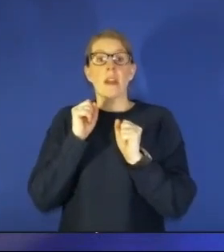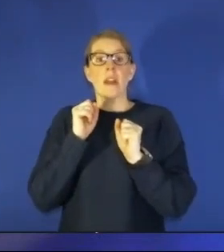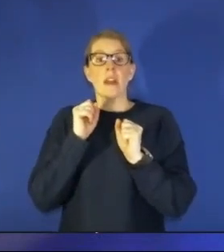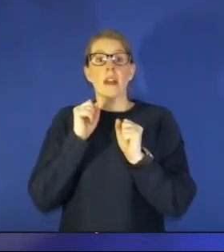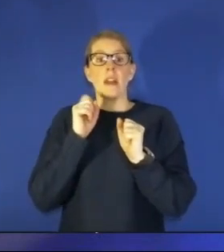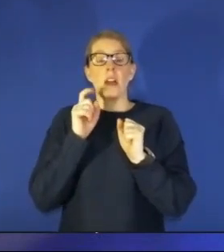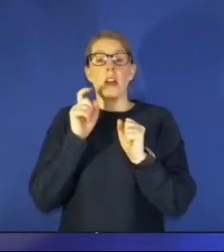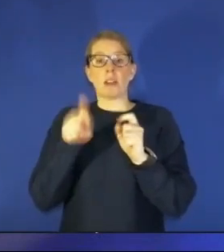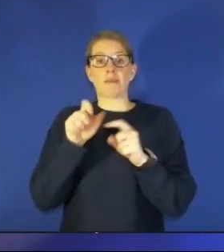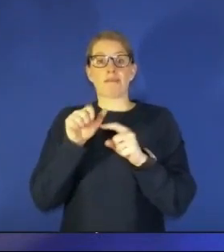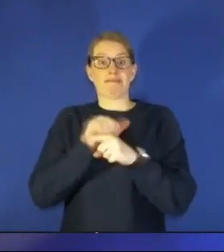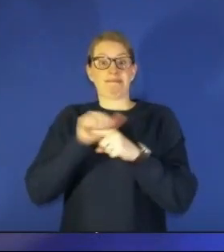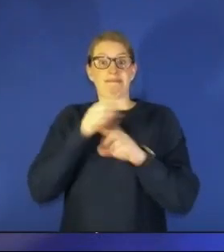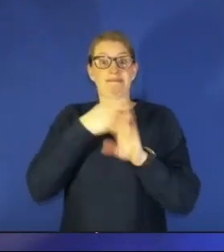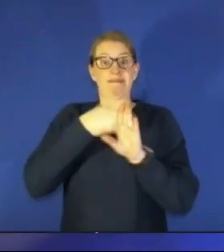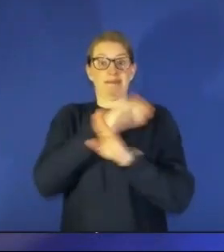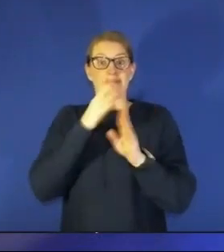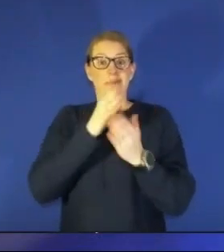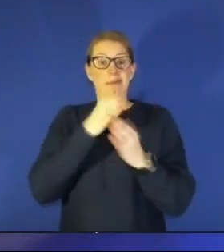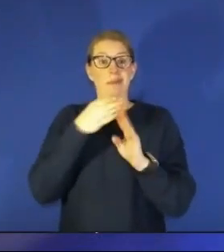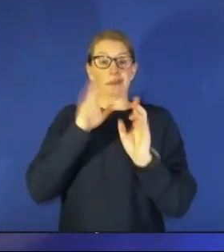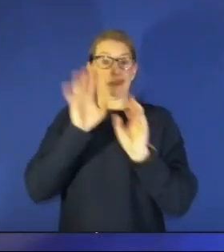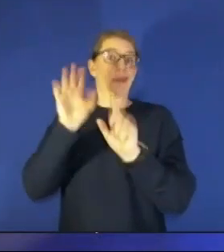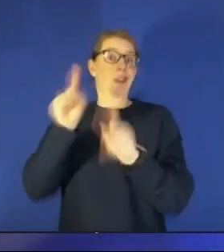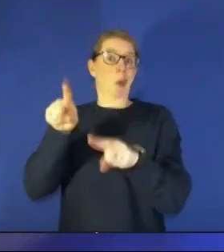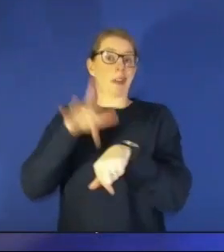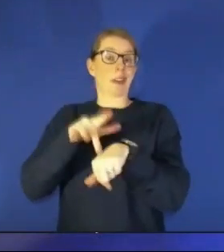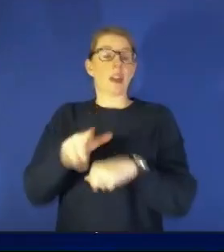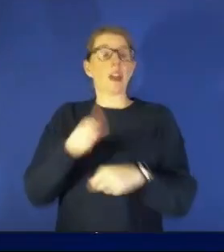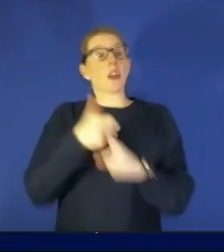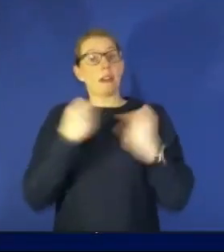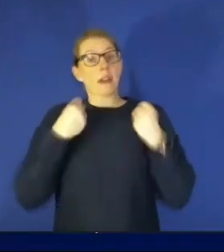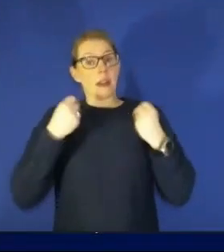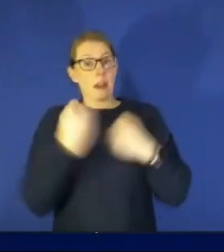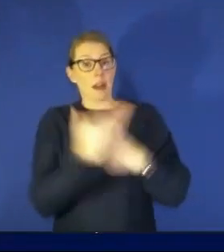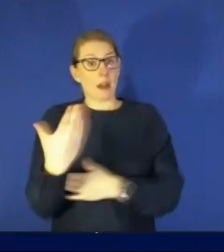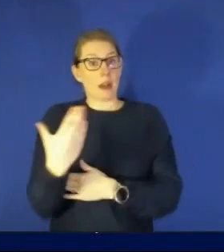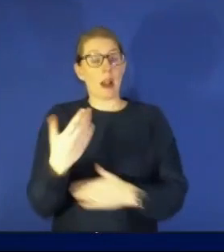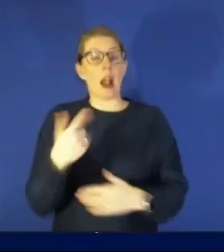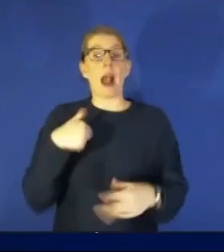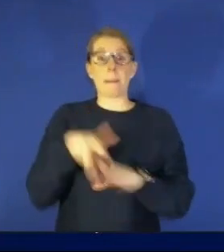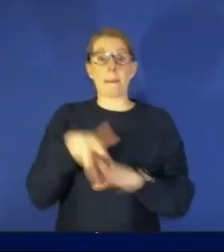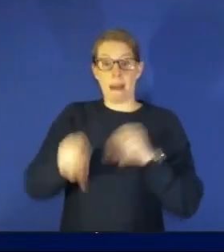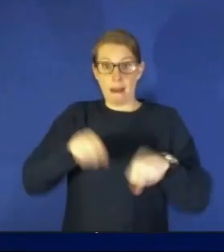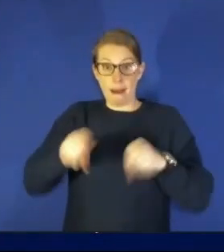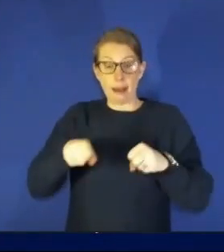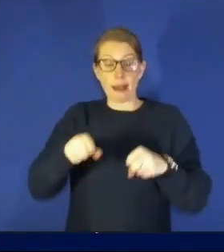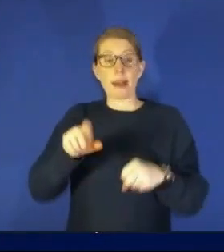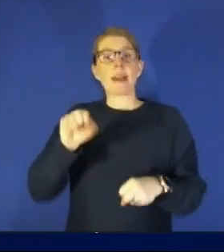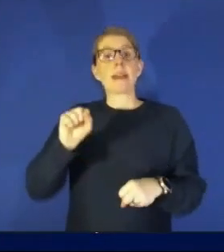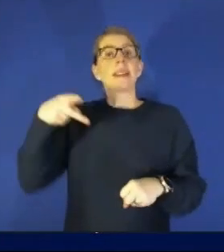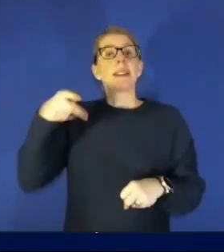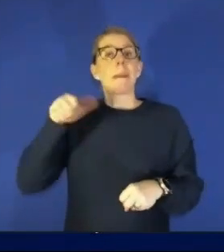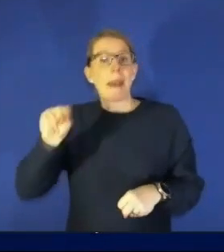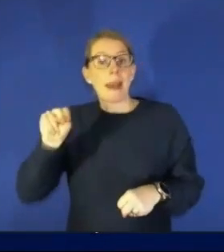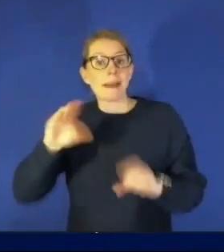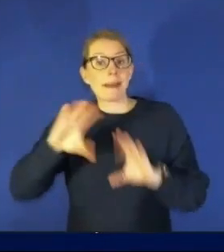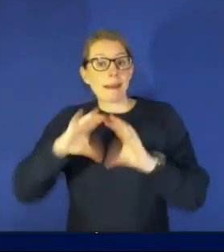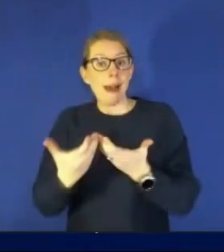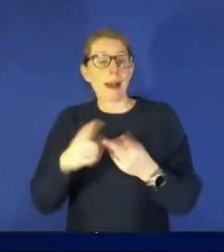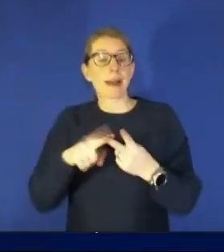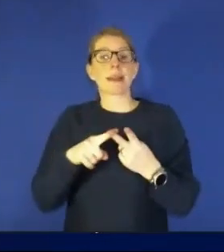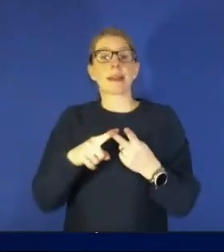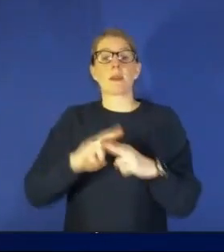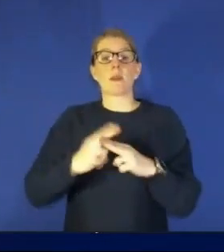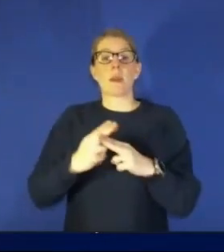gym in the morning, is that right? Yeah, a lot. Well, and you bike? I bike, and I do spinning class, and I do lifts. I do